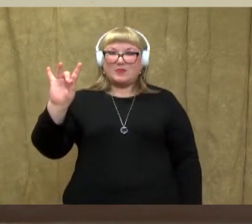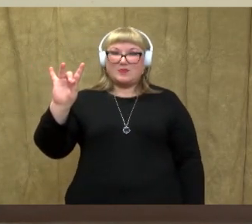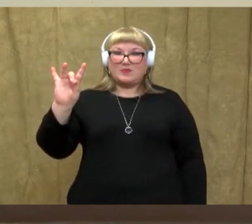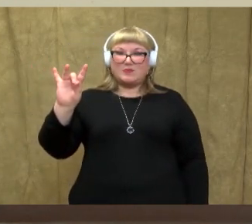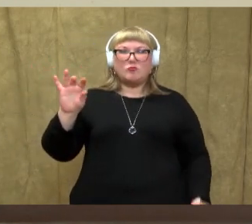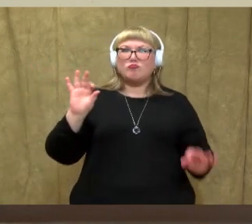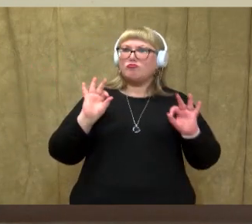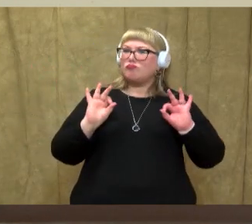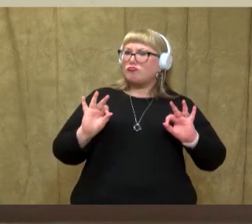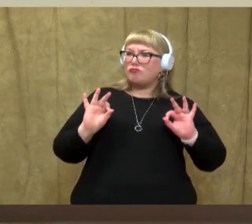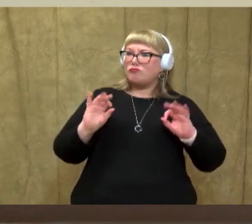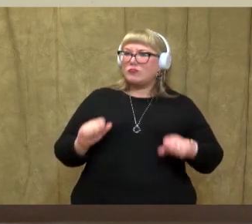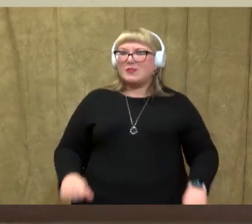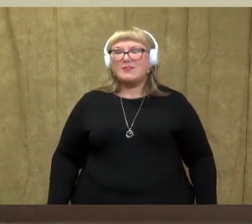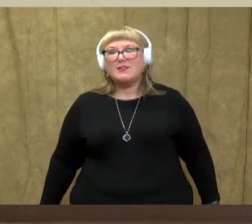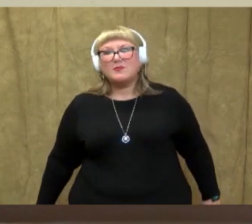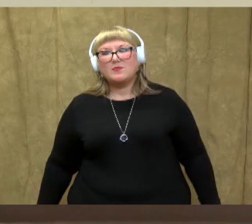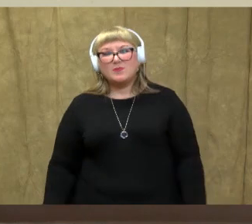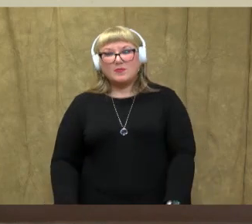Perfect.